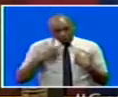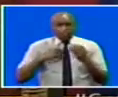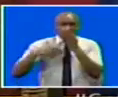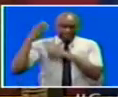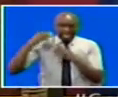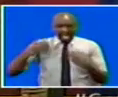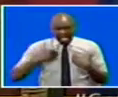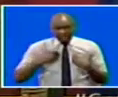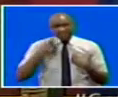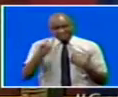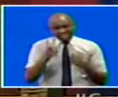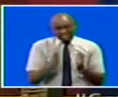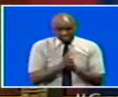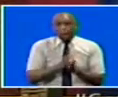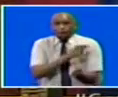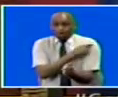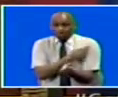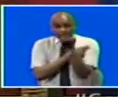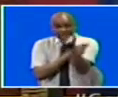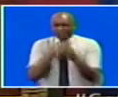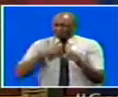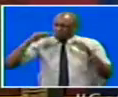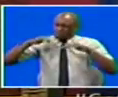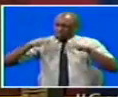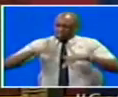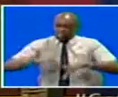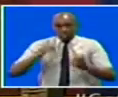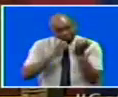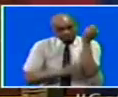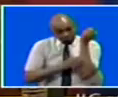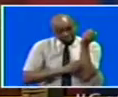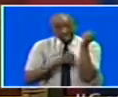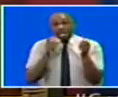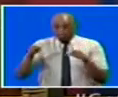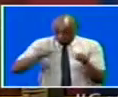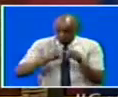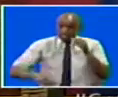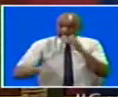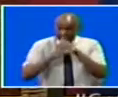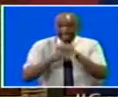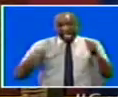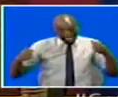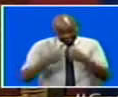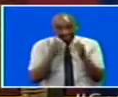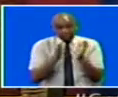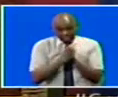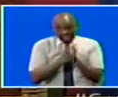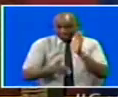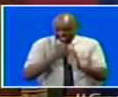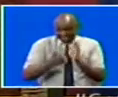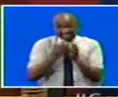previously dilapidated King Fahd Hospital, as well as the addition of a new accident and emergency care